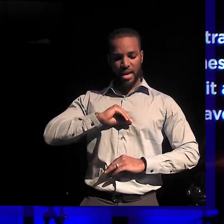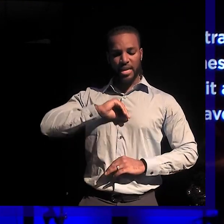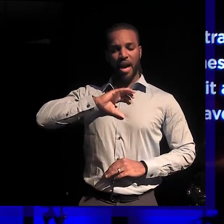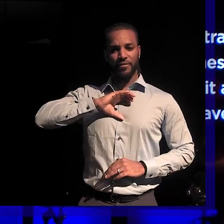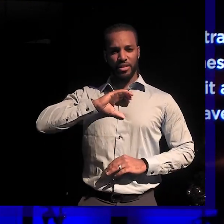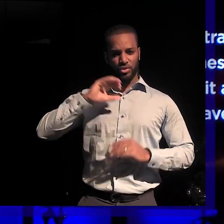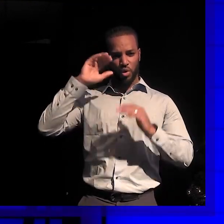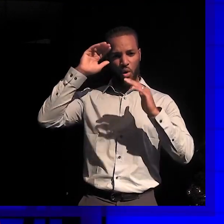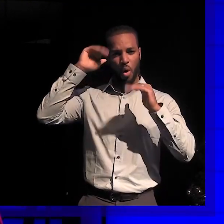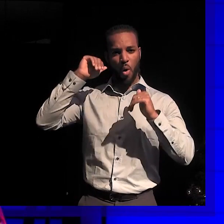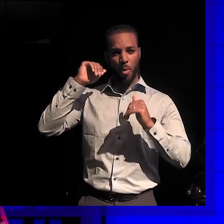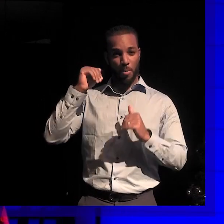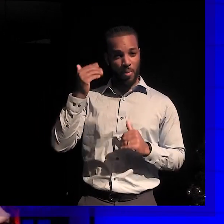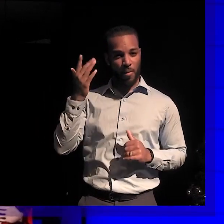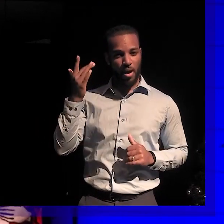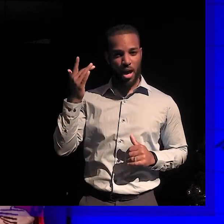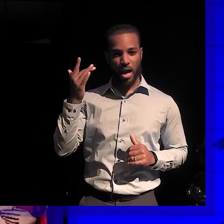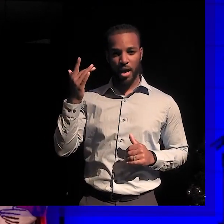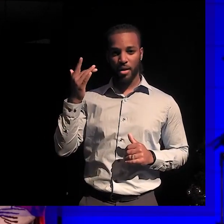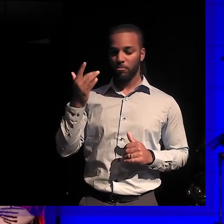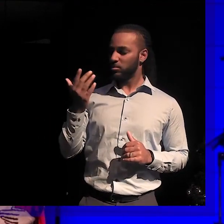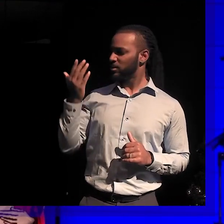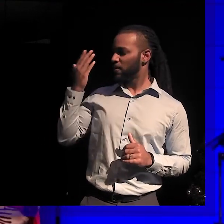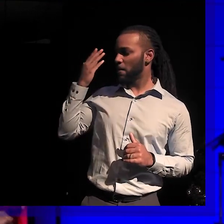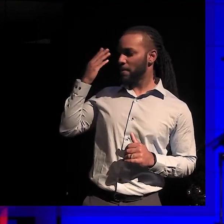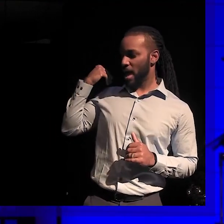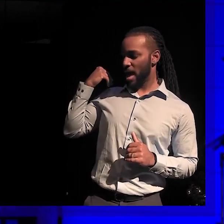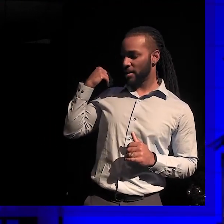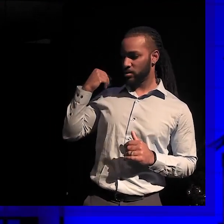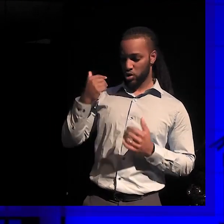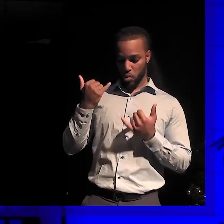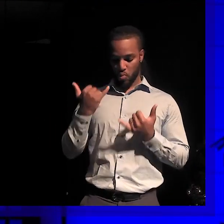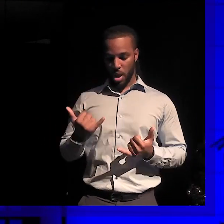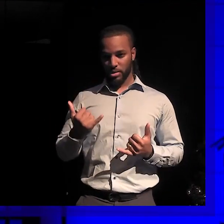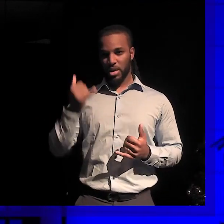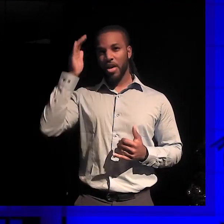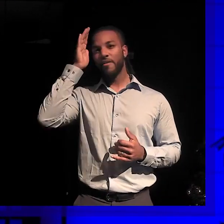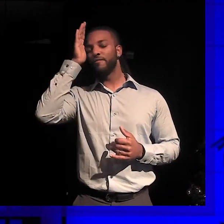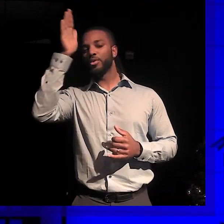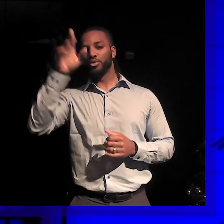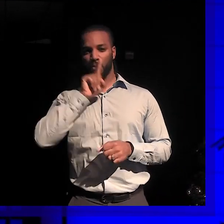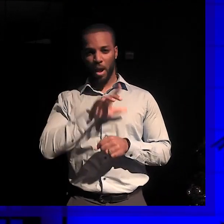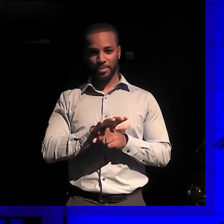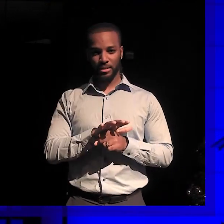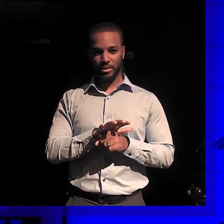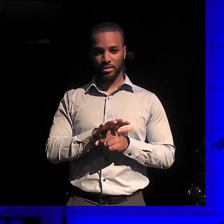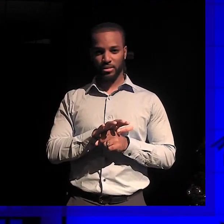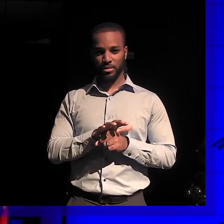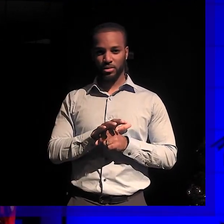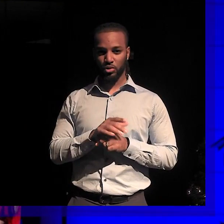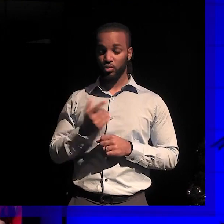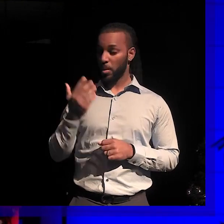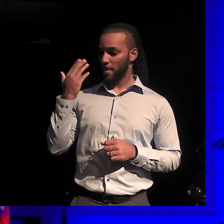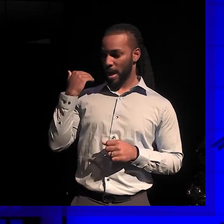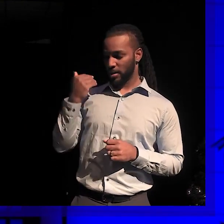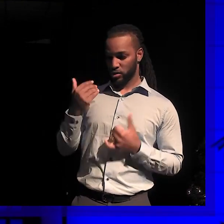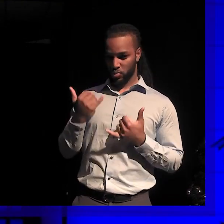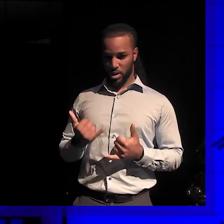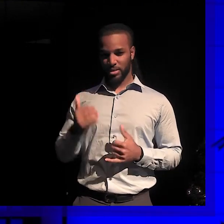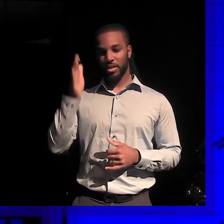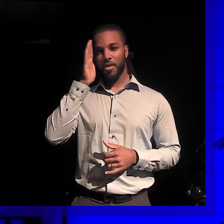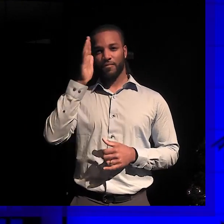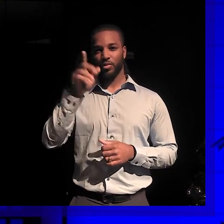state of hope due to past, present, and future promises. Due to past,